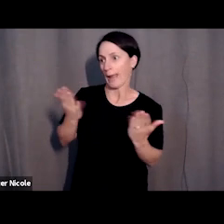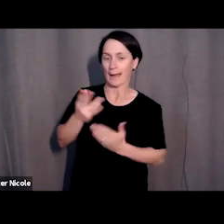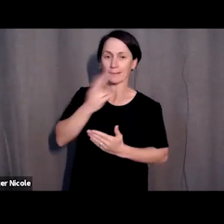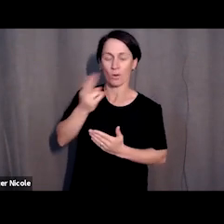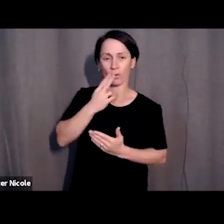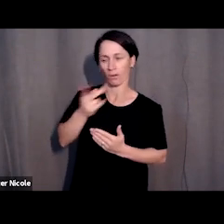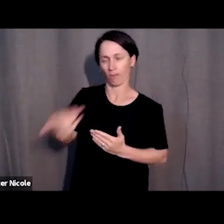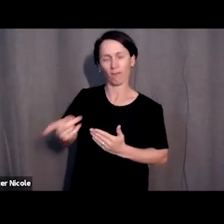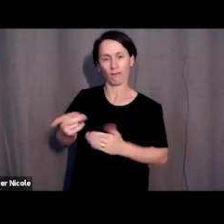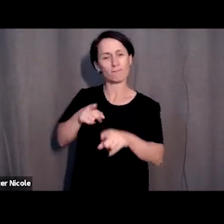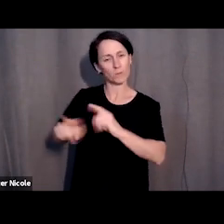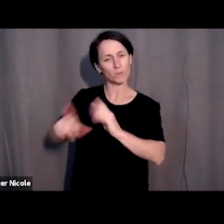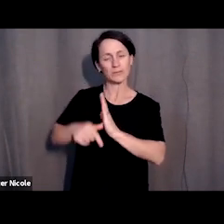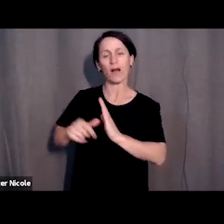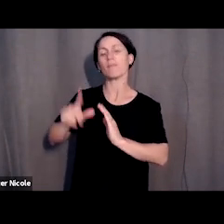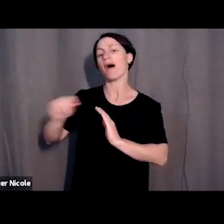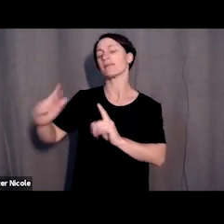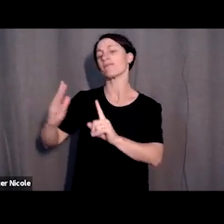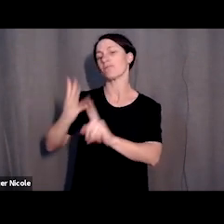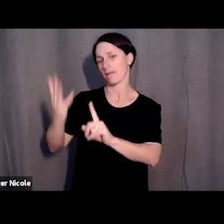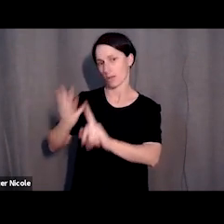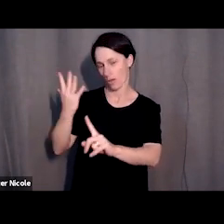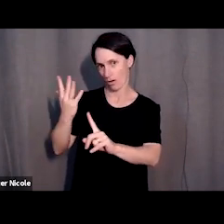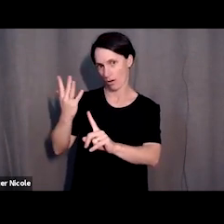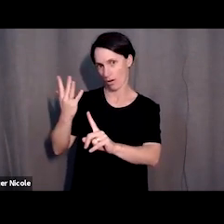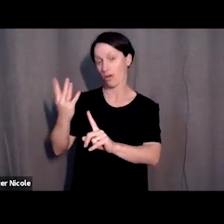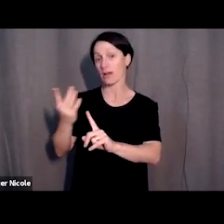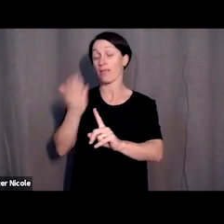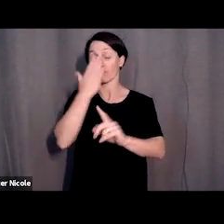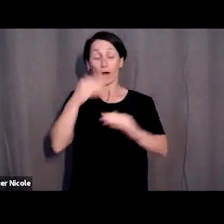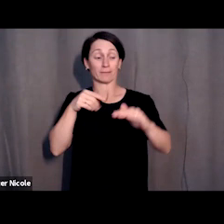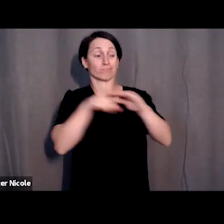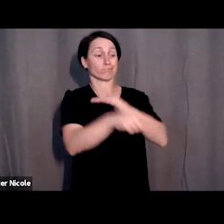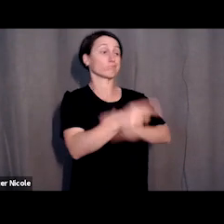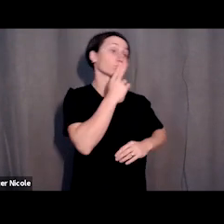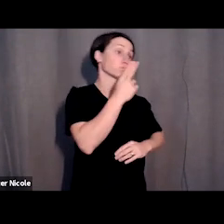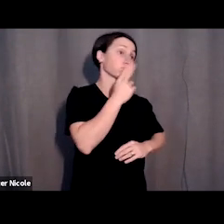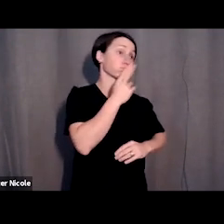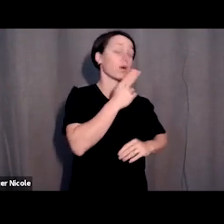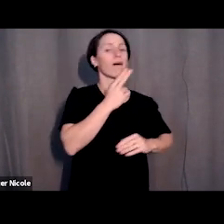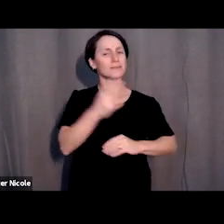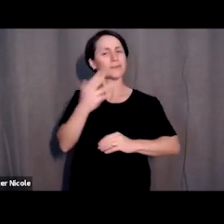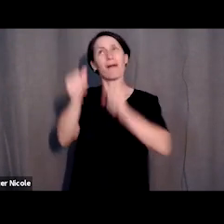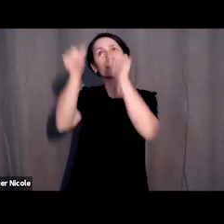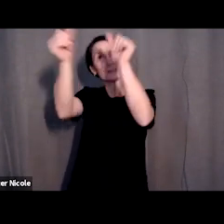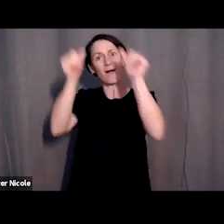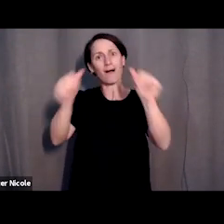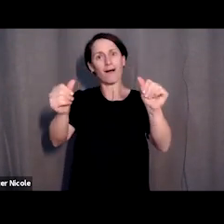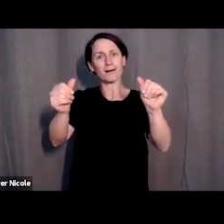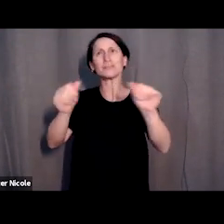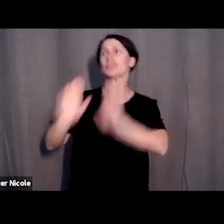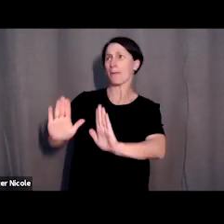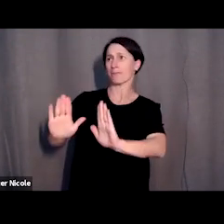5 p.m. and it was outside of his flat. So the sign was there to remind him if he was going to walk out of his flat